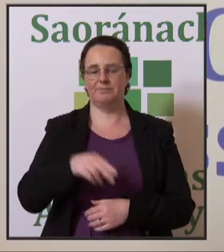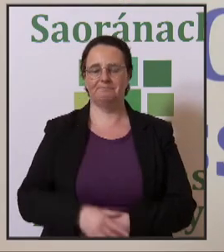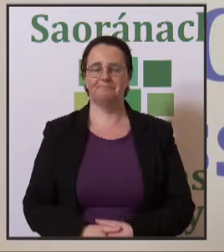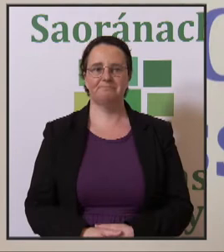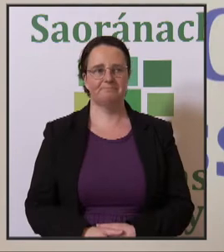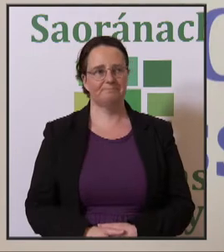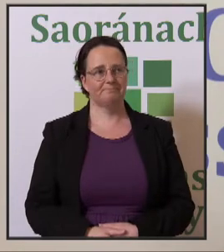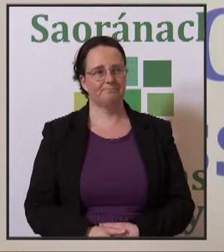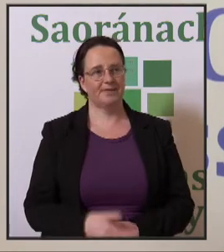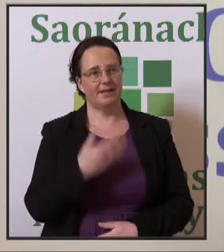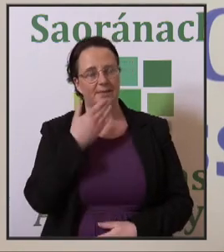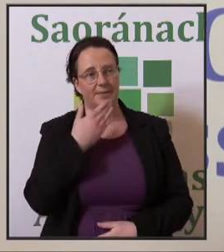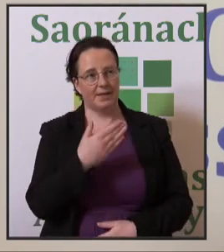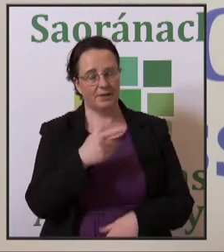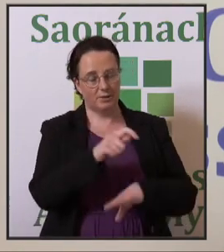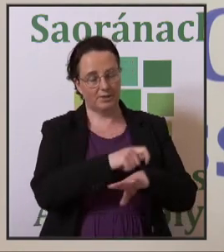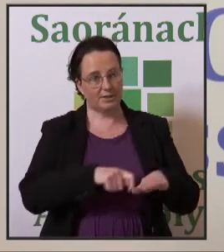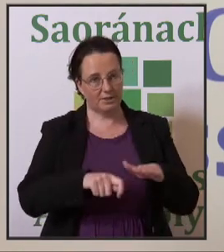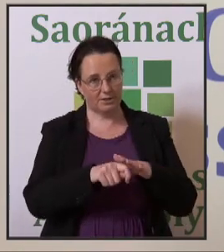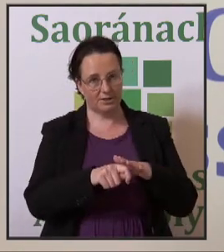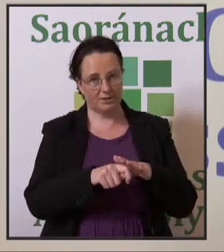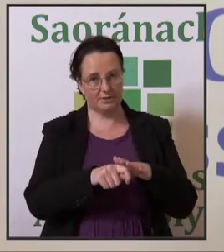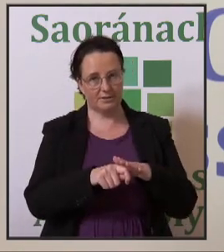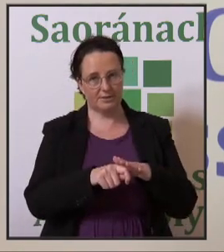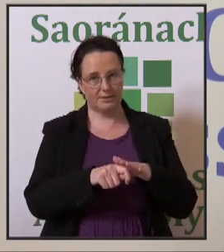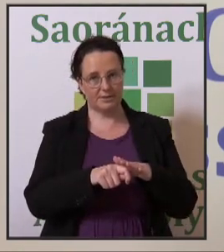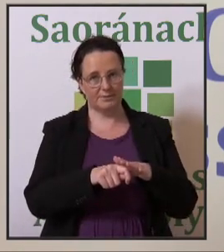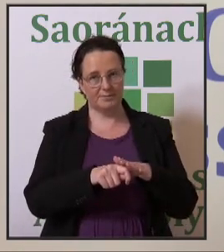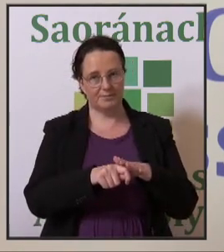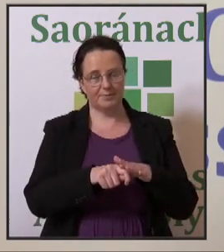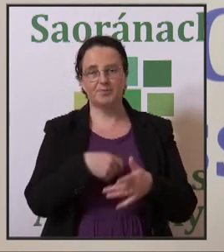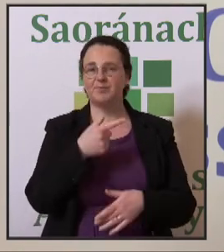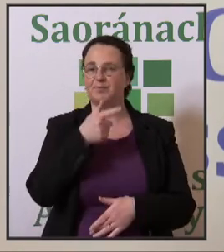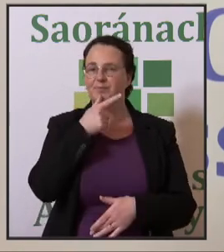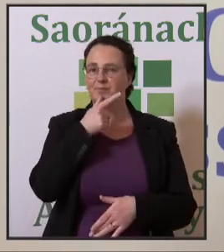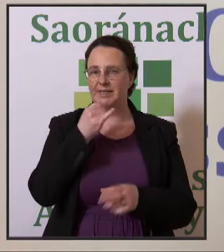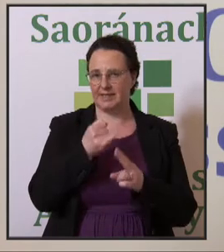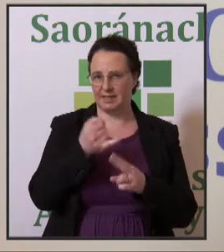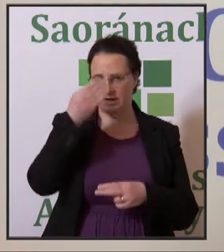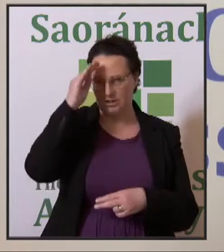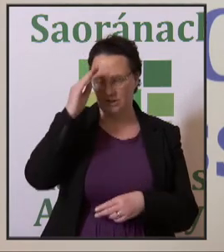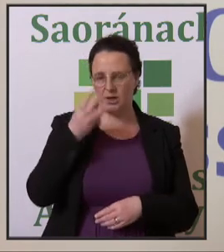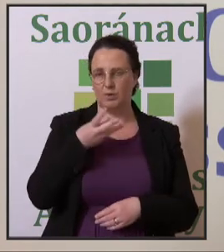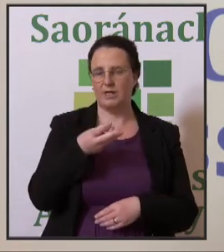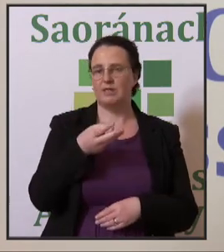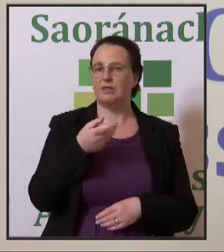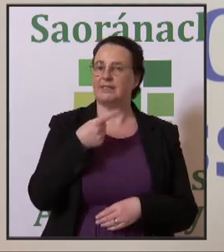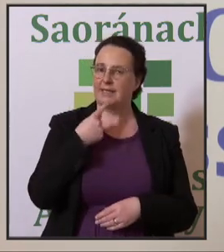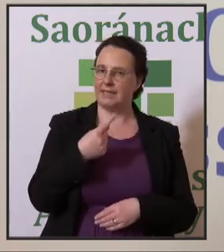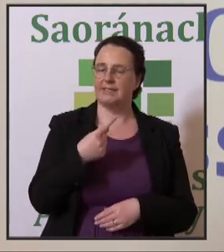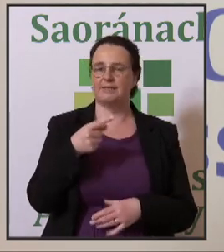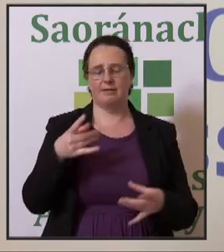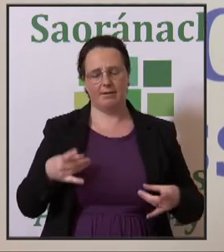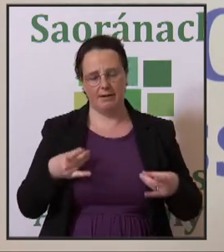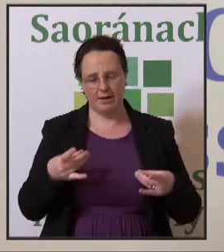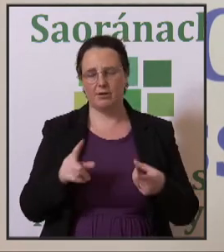Gormagoth Atishok, os oct the quid fucal canalta. is more an honour agus